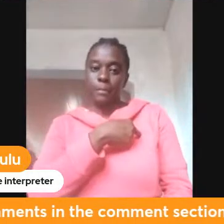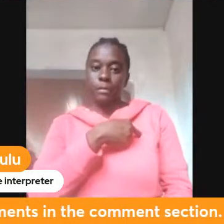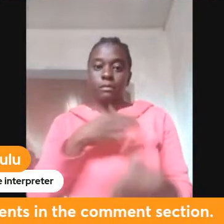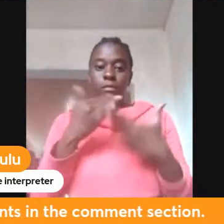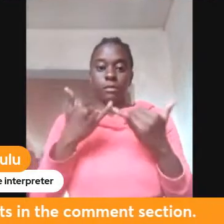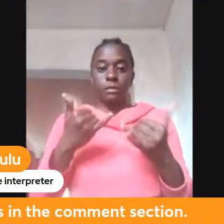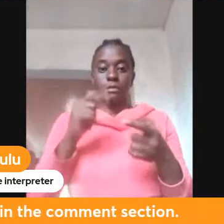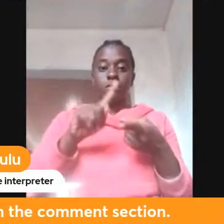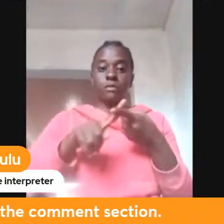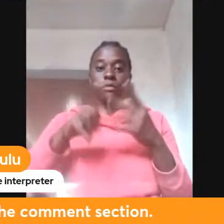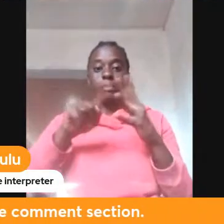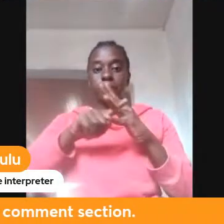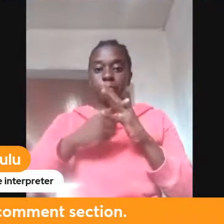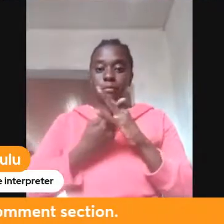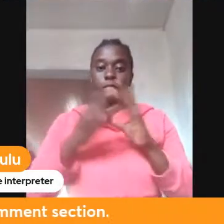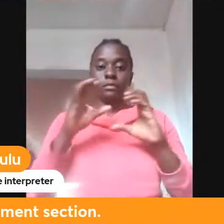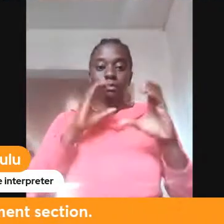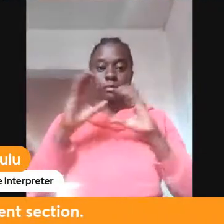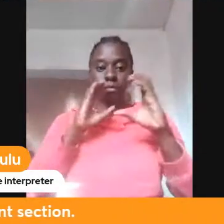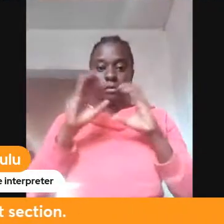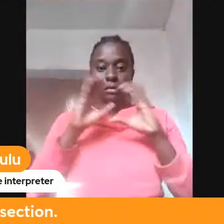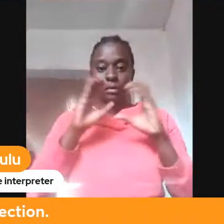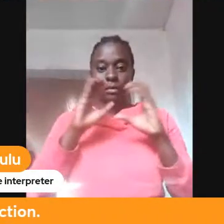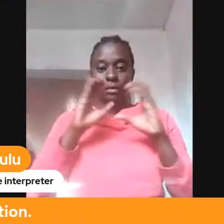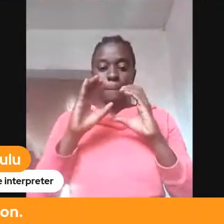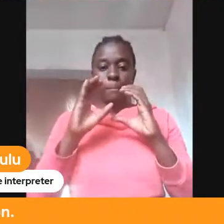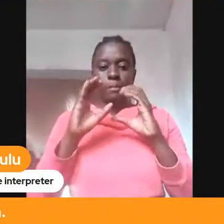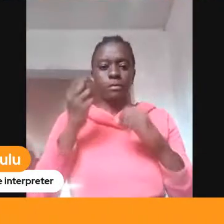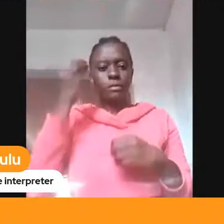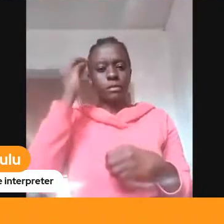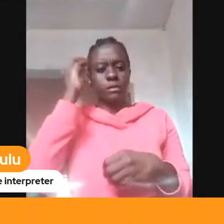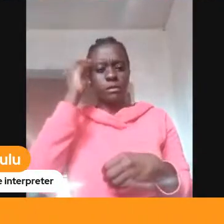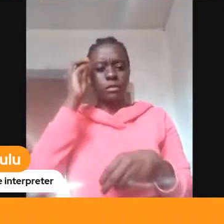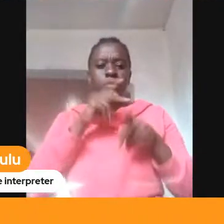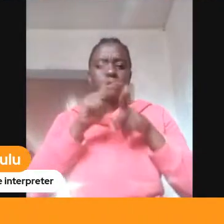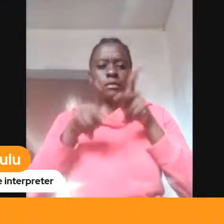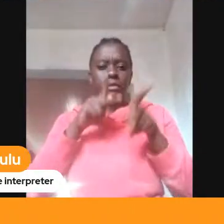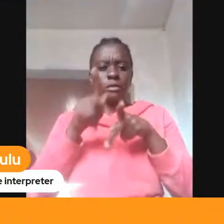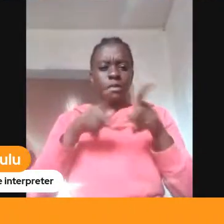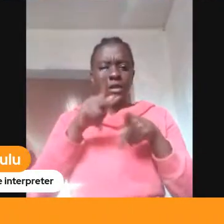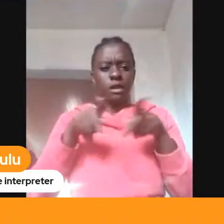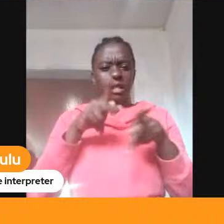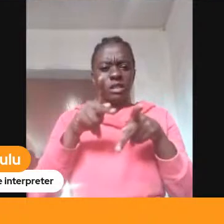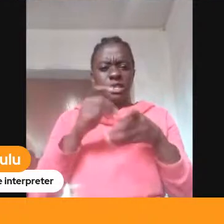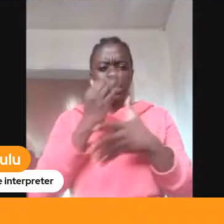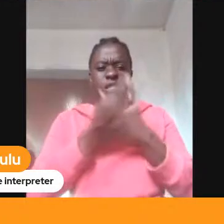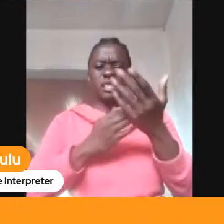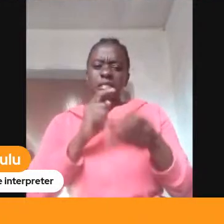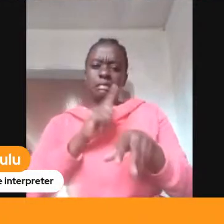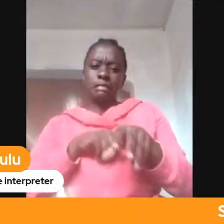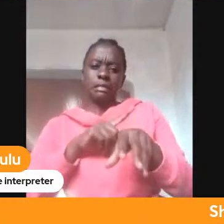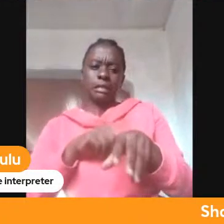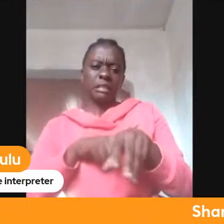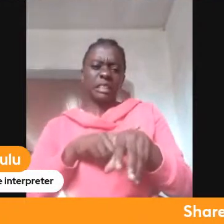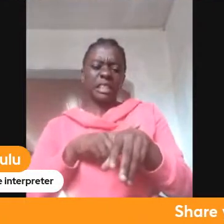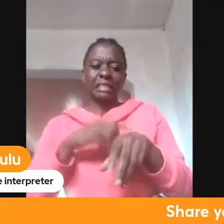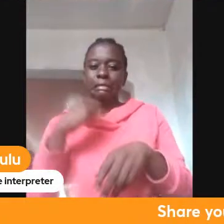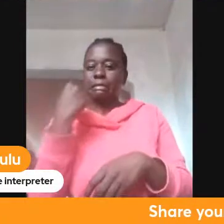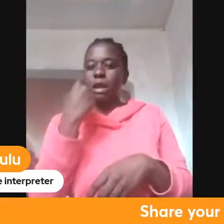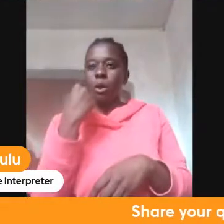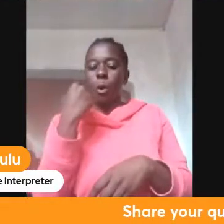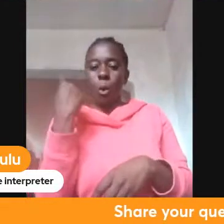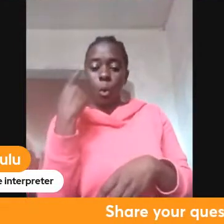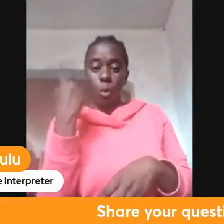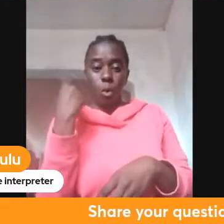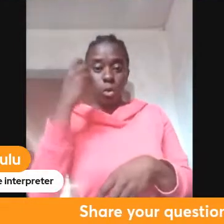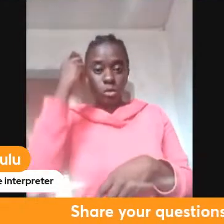first understand, people could get certain things and think, no, it's not an STI. So I've heard people